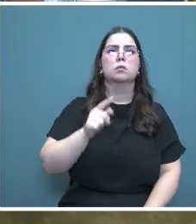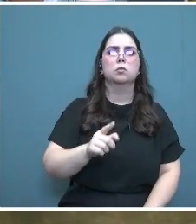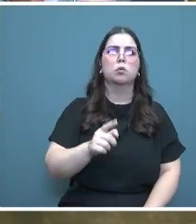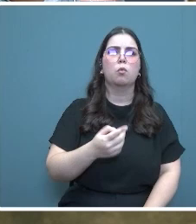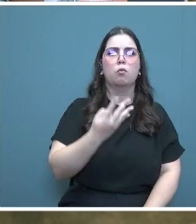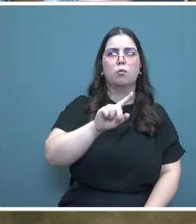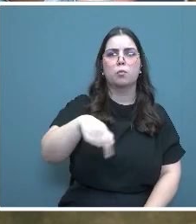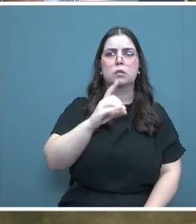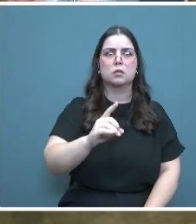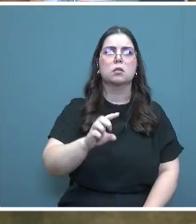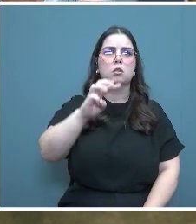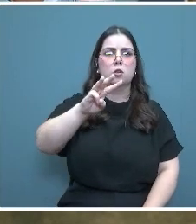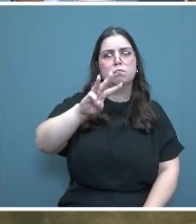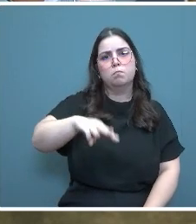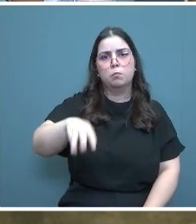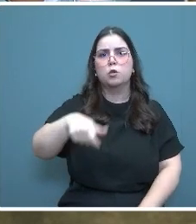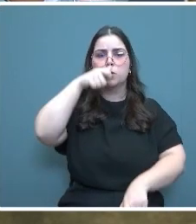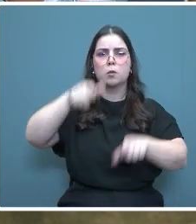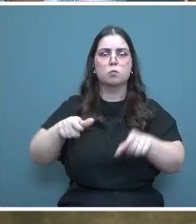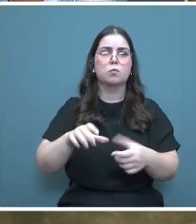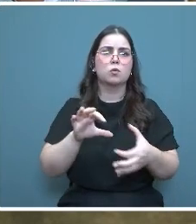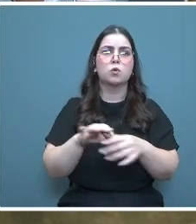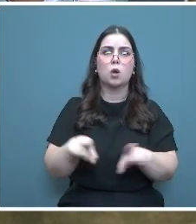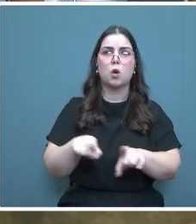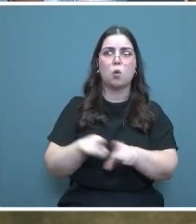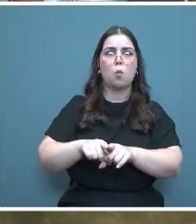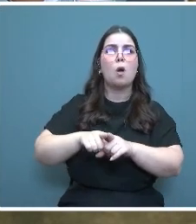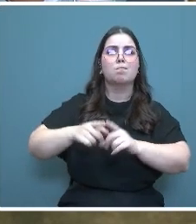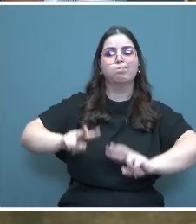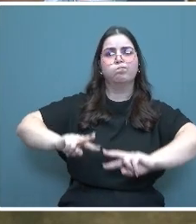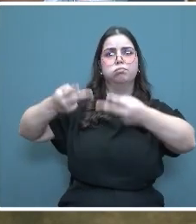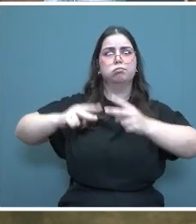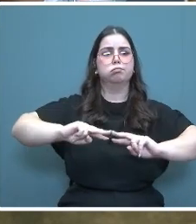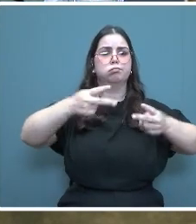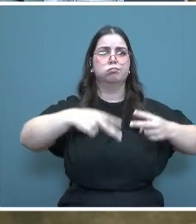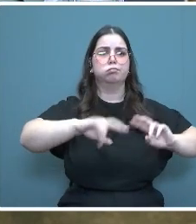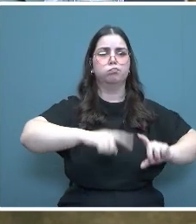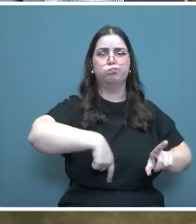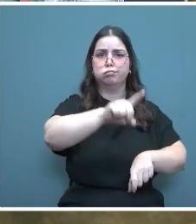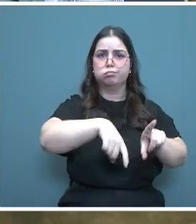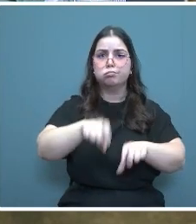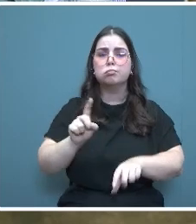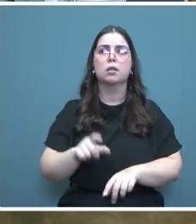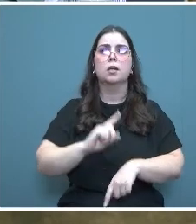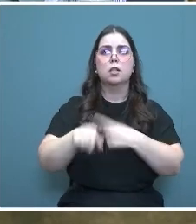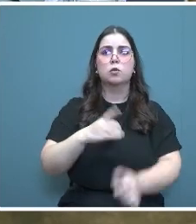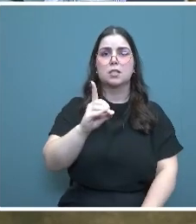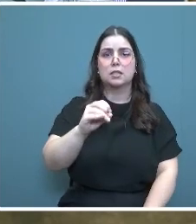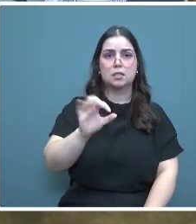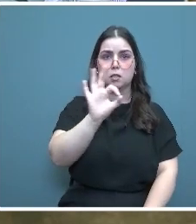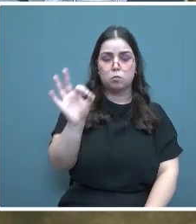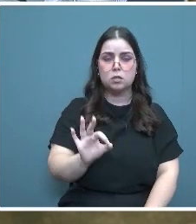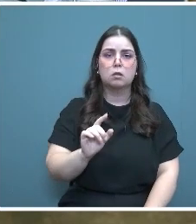Ukrainians, they have been registered as internally displaced people, and about 60% of them are